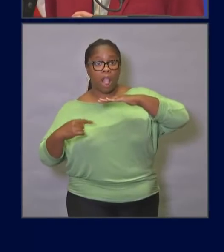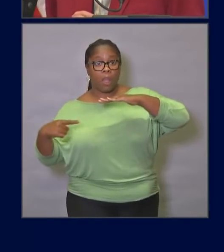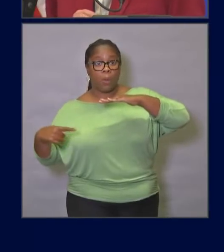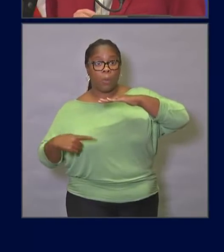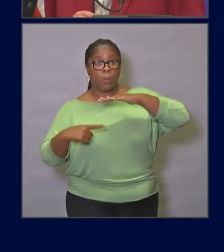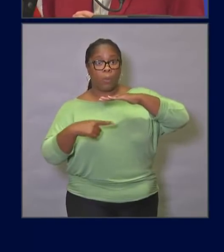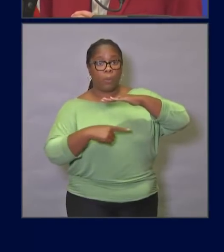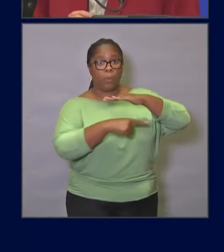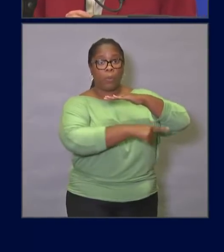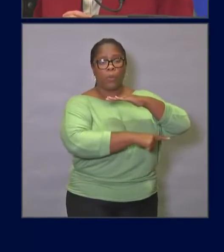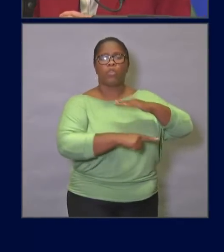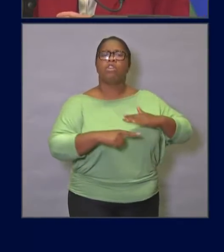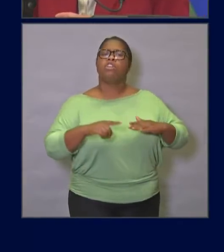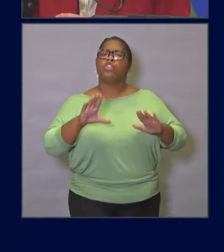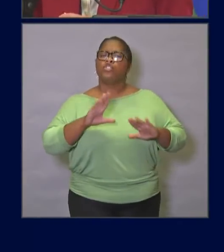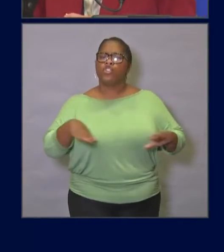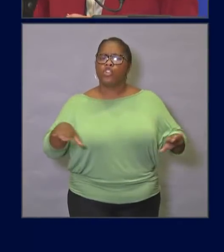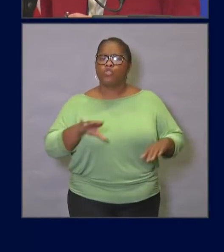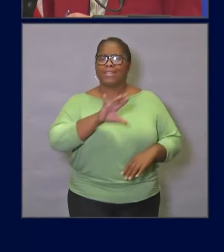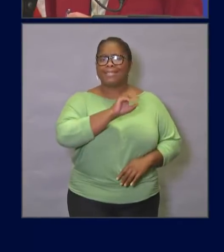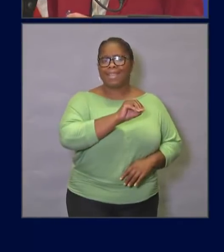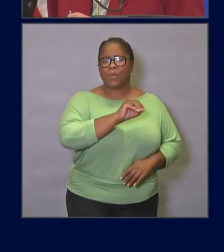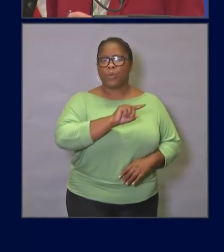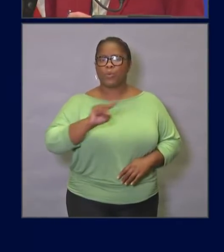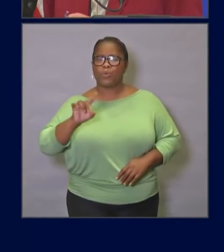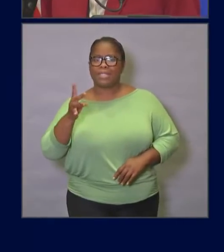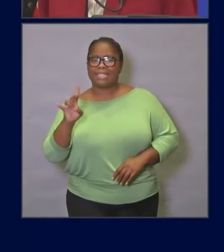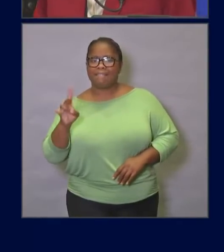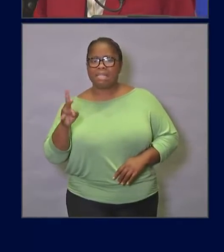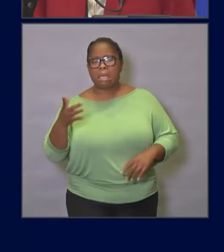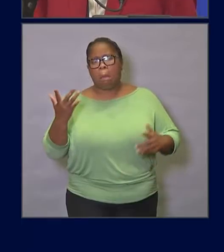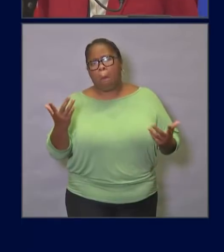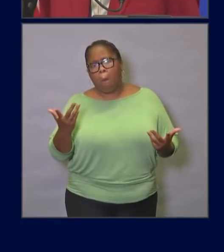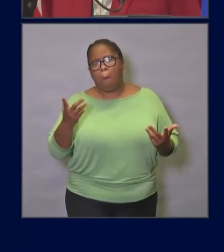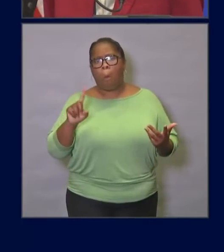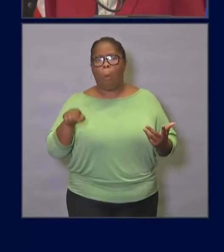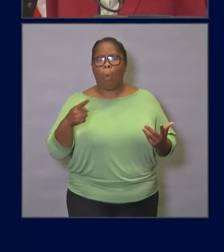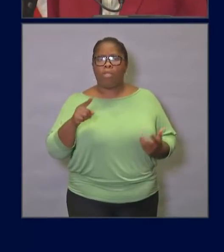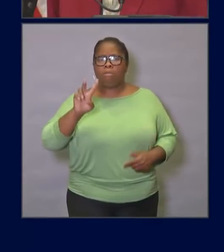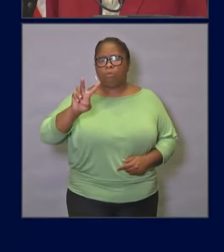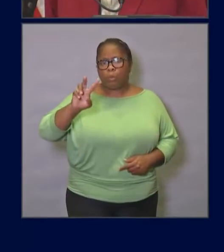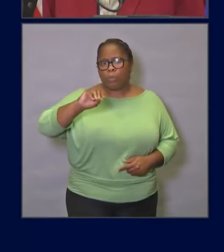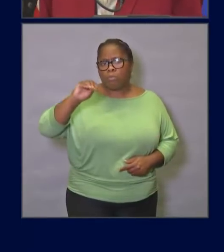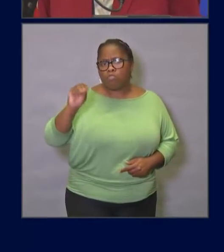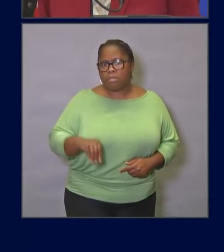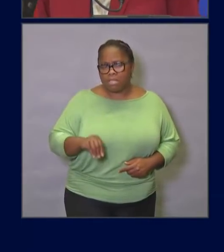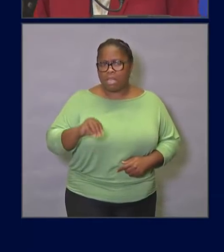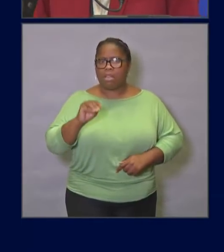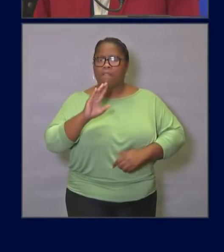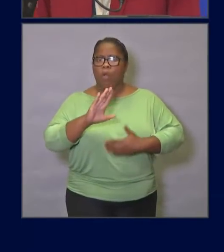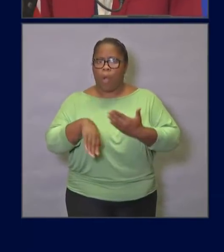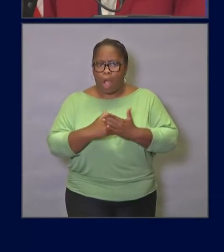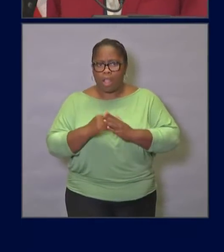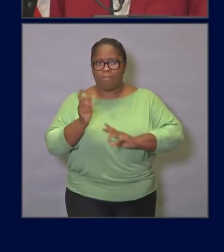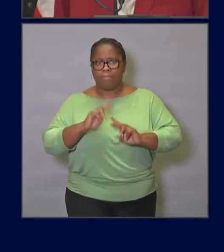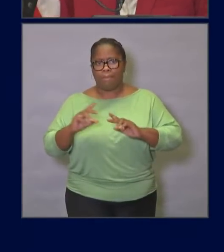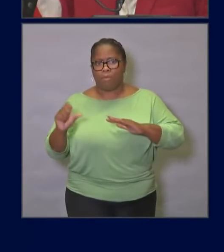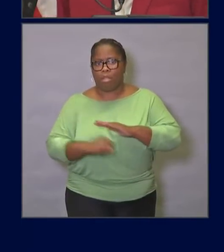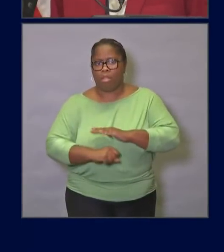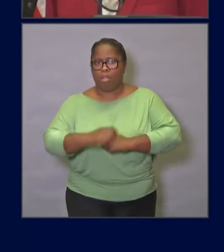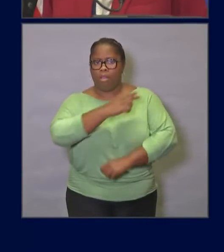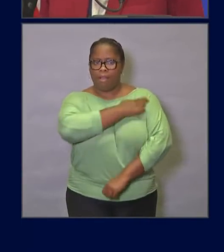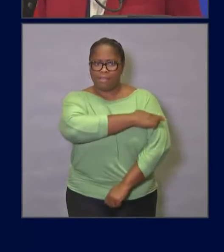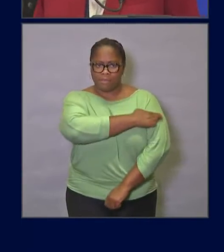represents children 0 to 17, who represent about 2% of all of the hospitalized cases. And we're going to